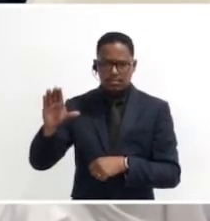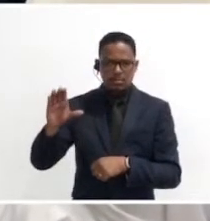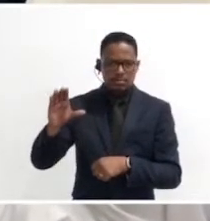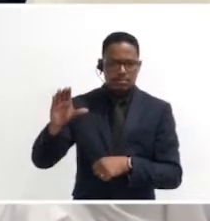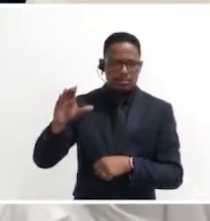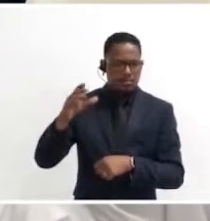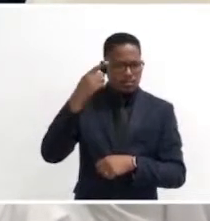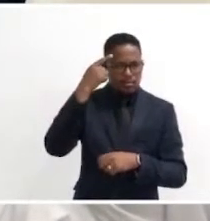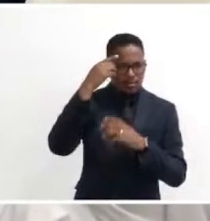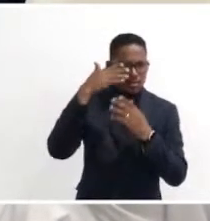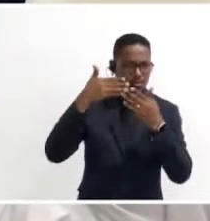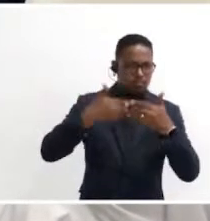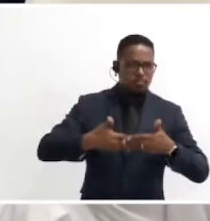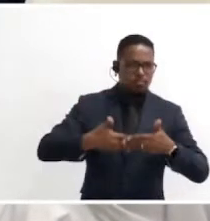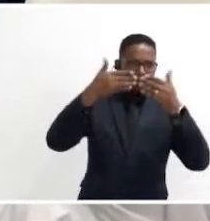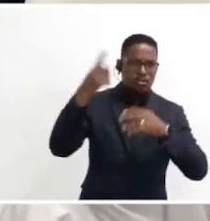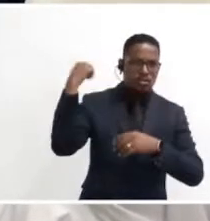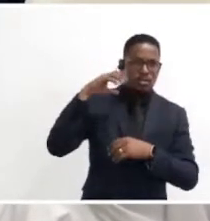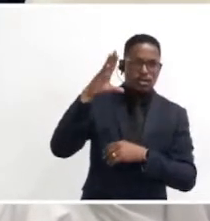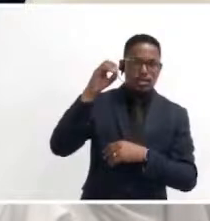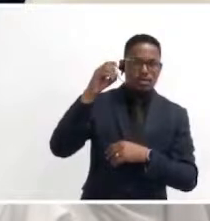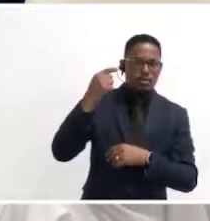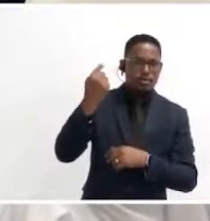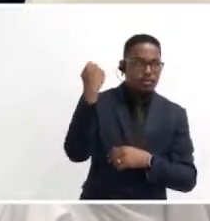1950-ish. And that went from